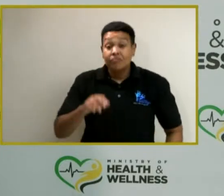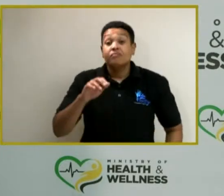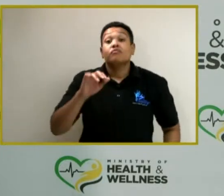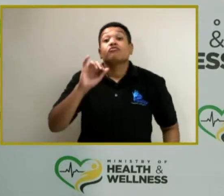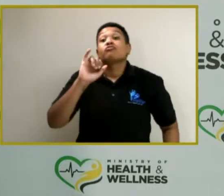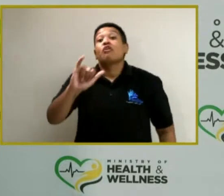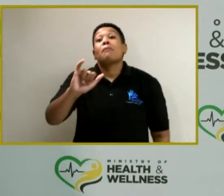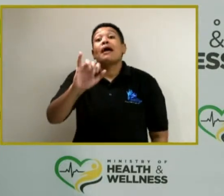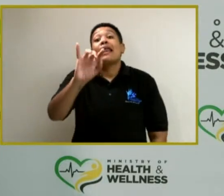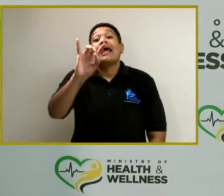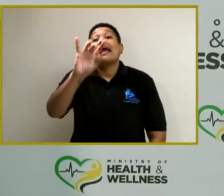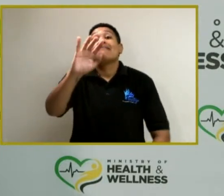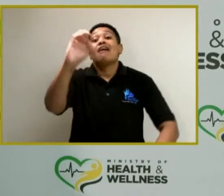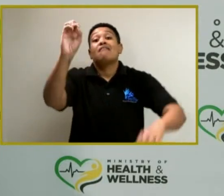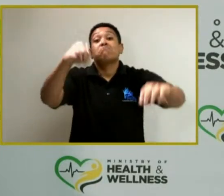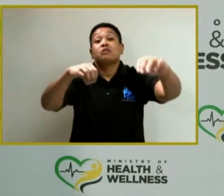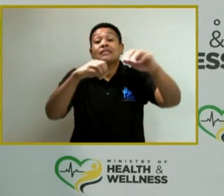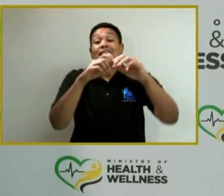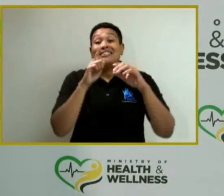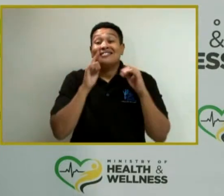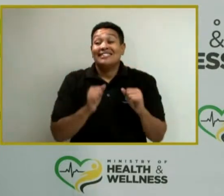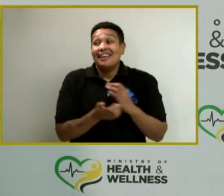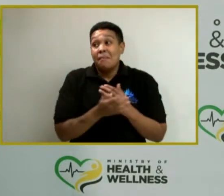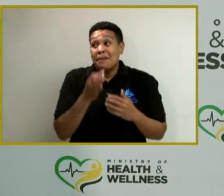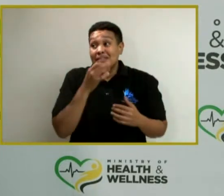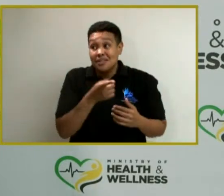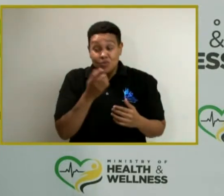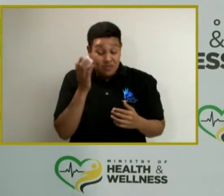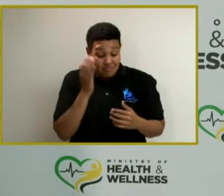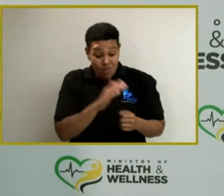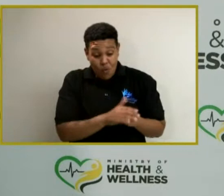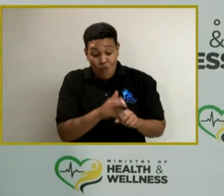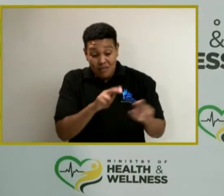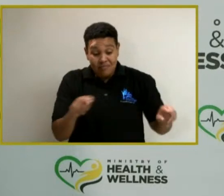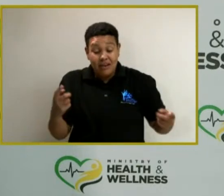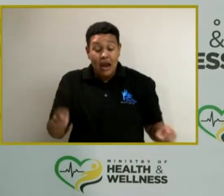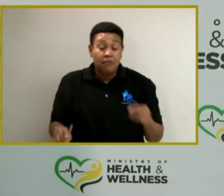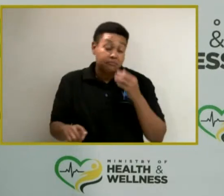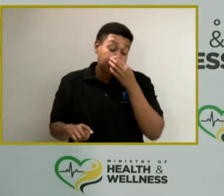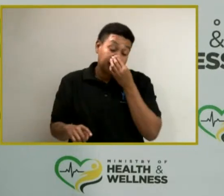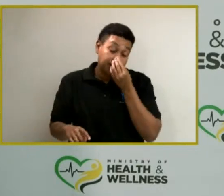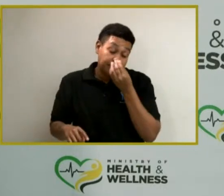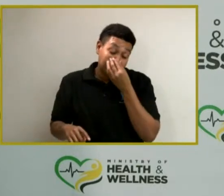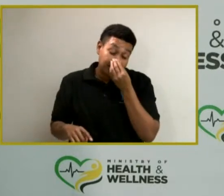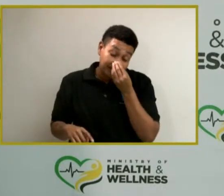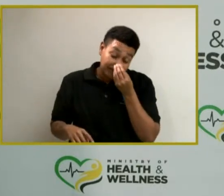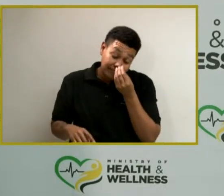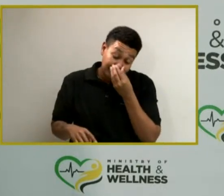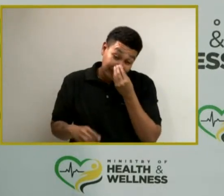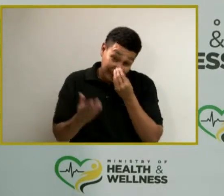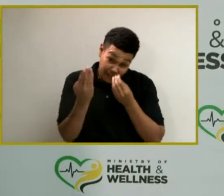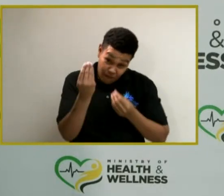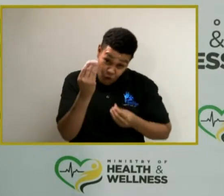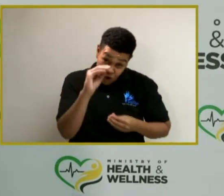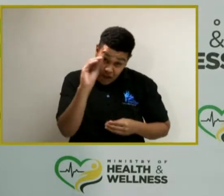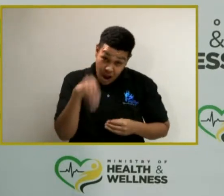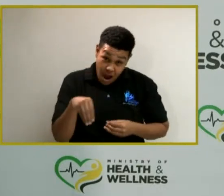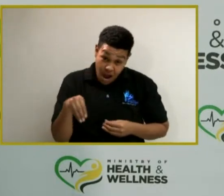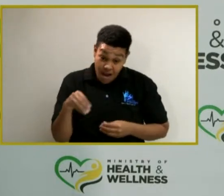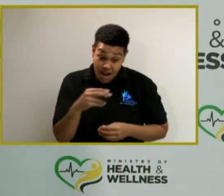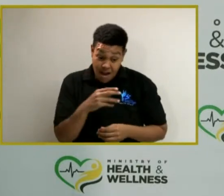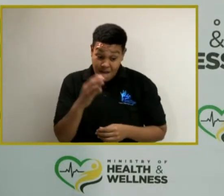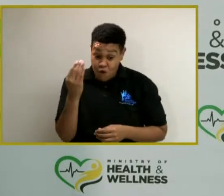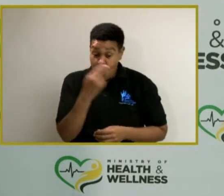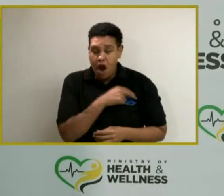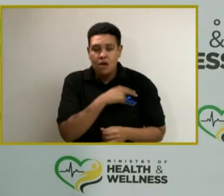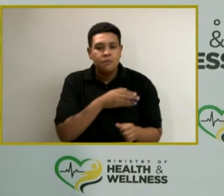capacity housing COVID patients. So some 14 hospitals are over the 100%, the remainder are 85%. As